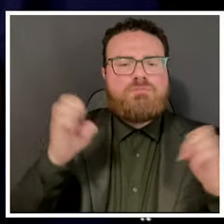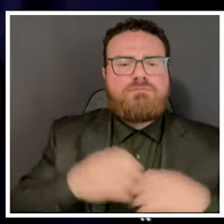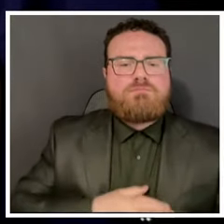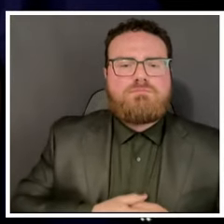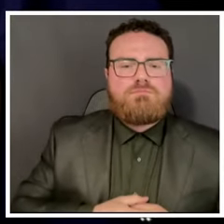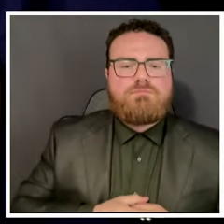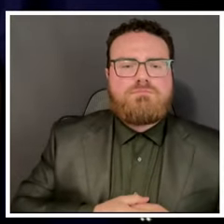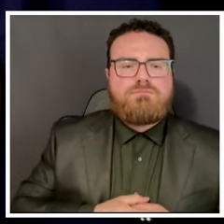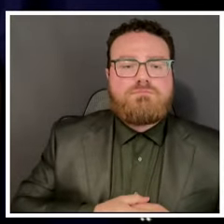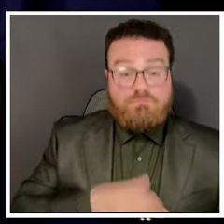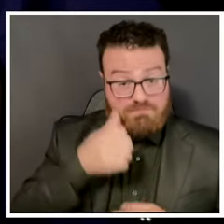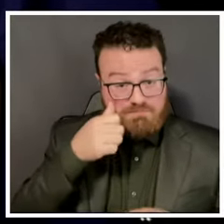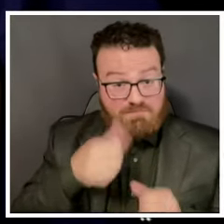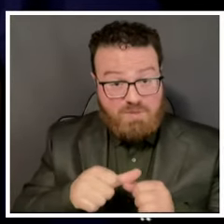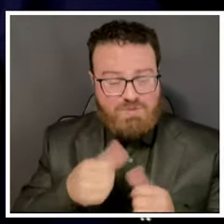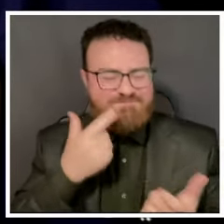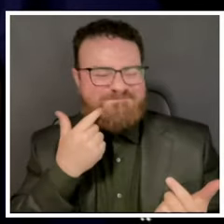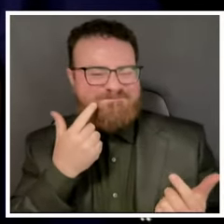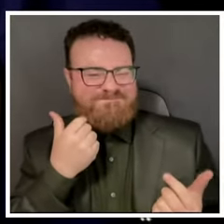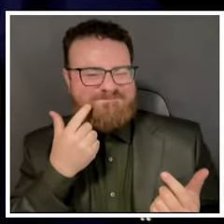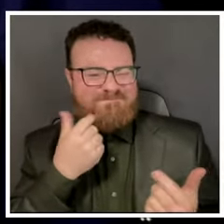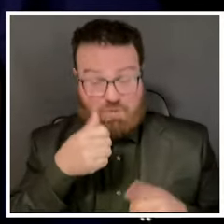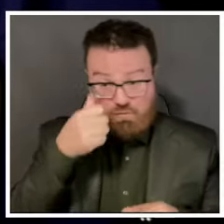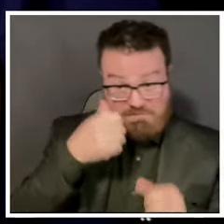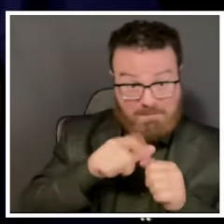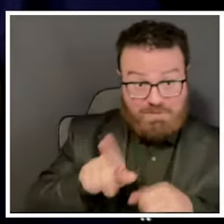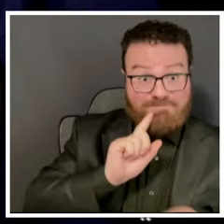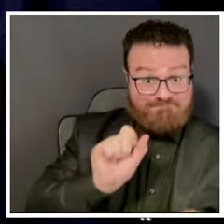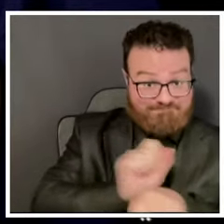Remember when he told us, literally, inject bleach.